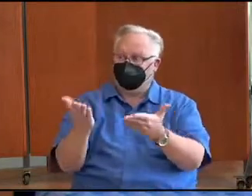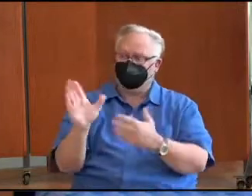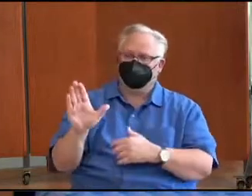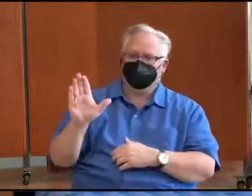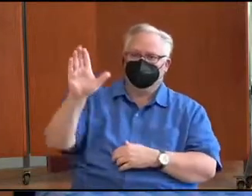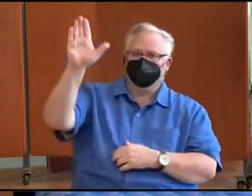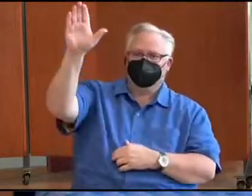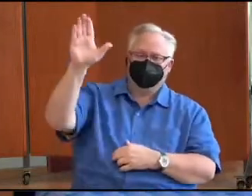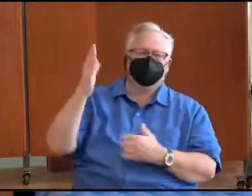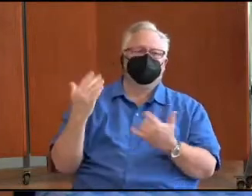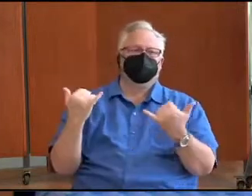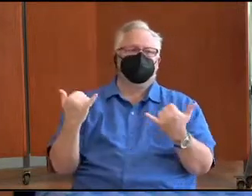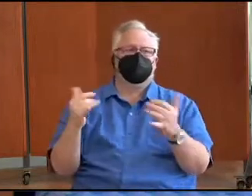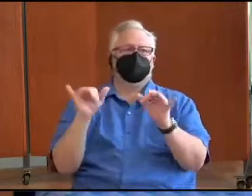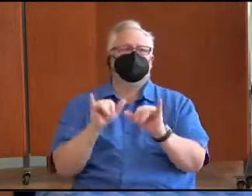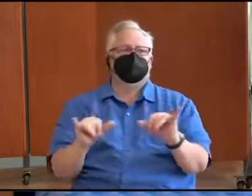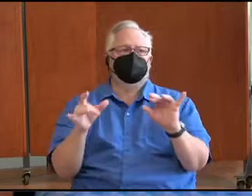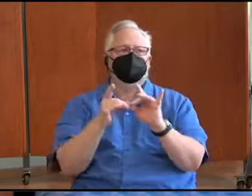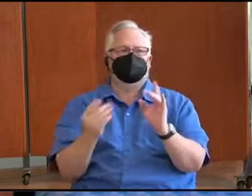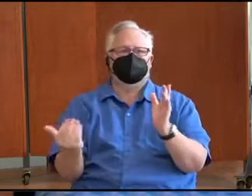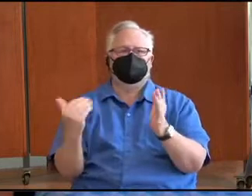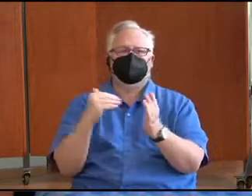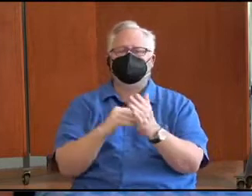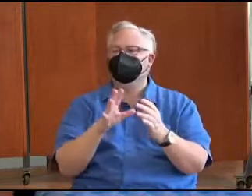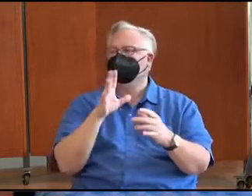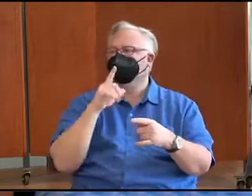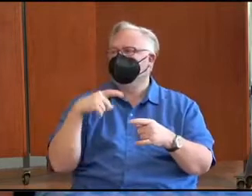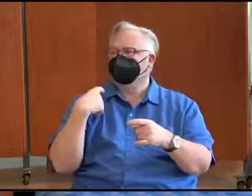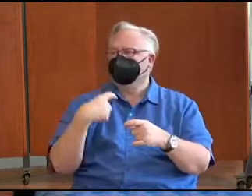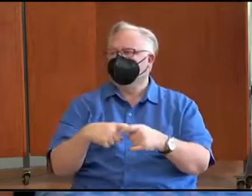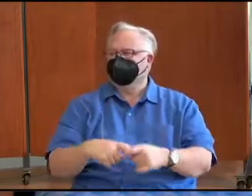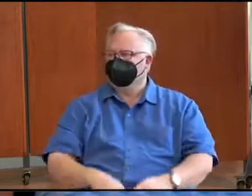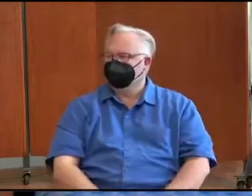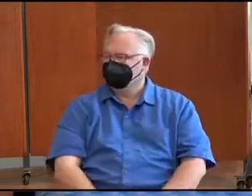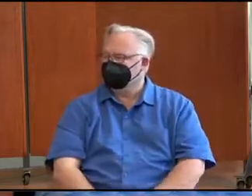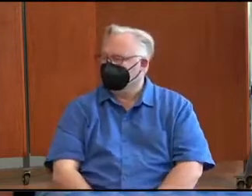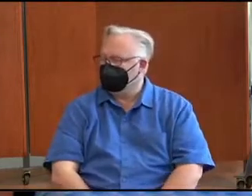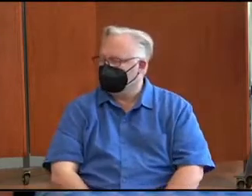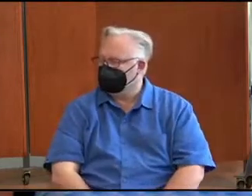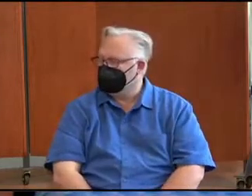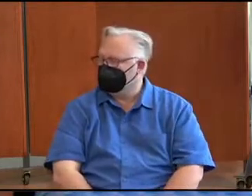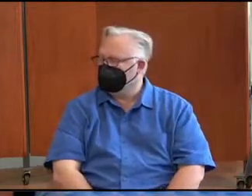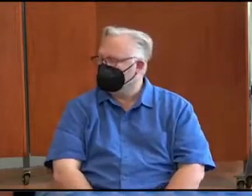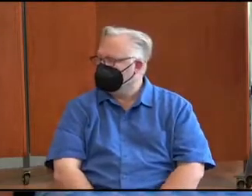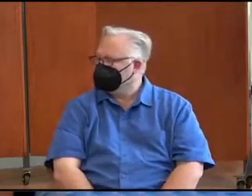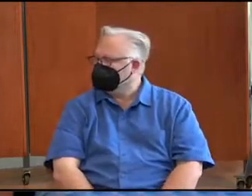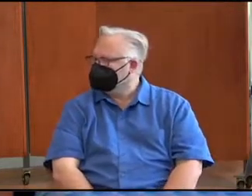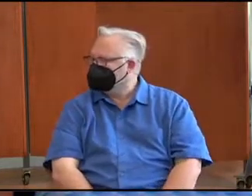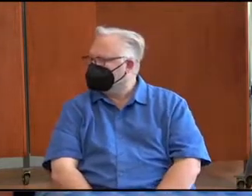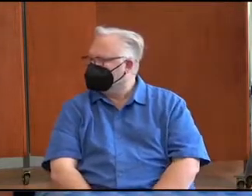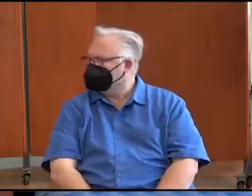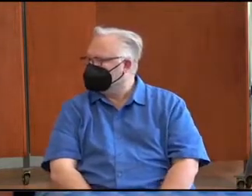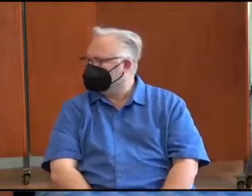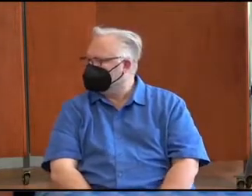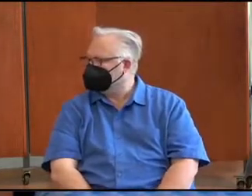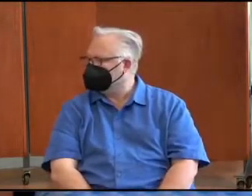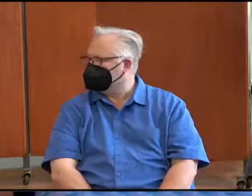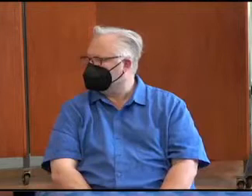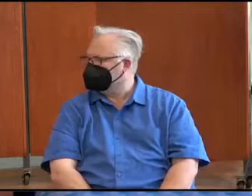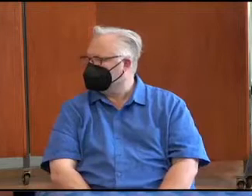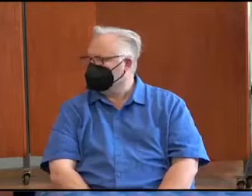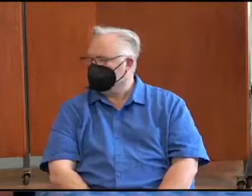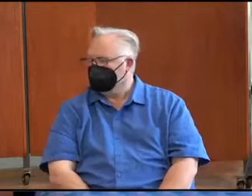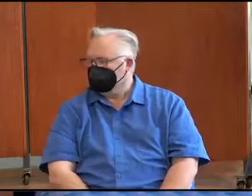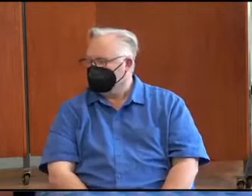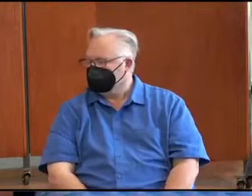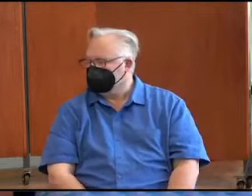aquí adentro, afuera en el patio, o siempre se puede donar en el sitio web de nuestra iglesia. Y como siempre,